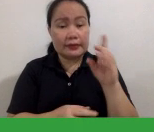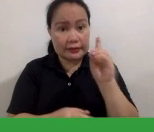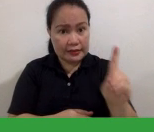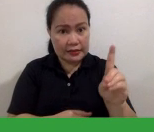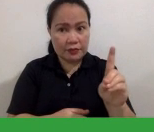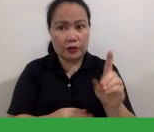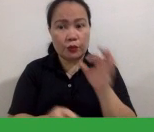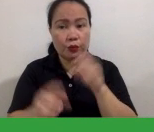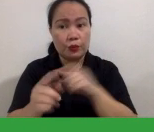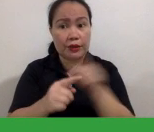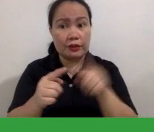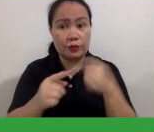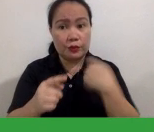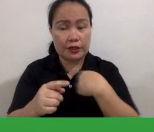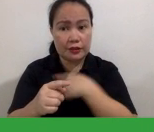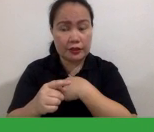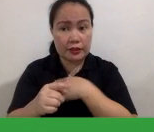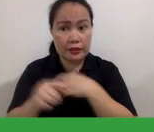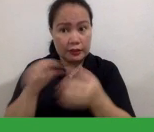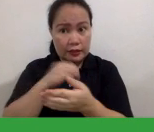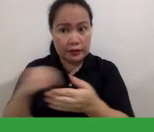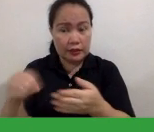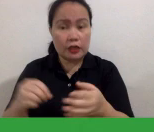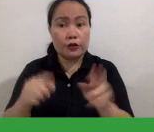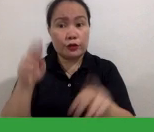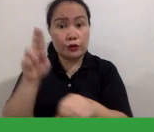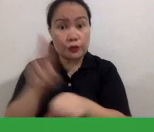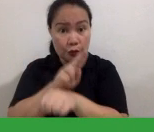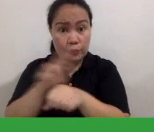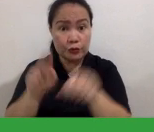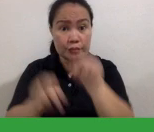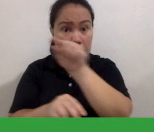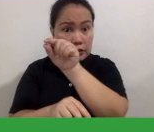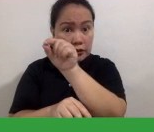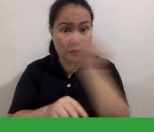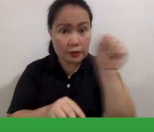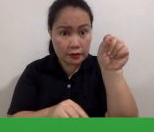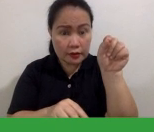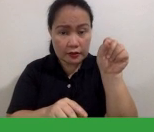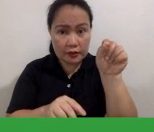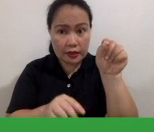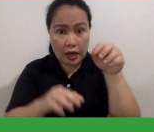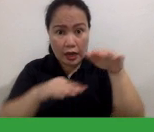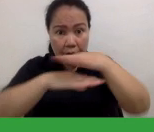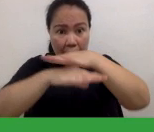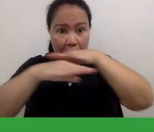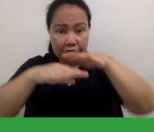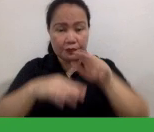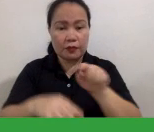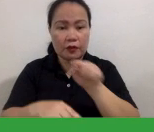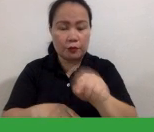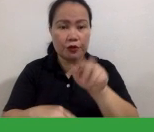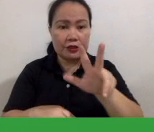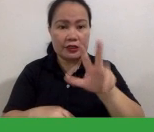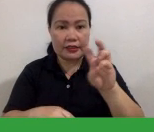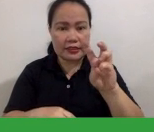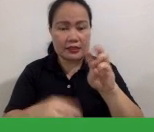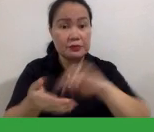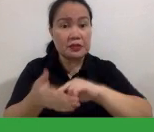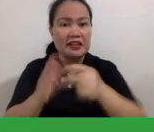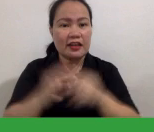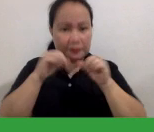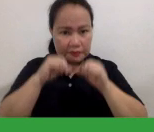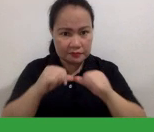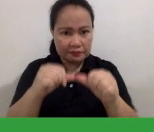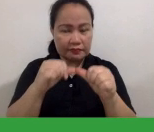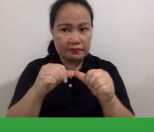0.363636 is a repeating decimal. And then, when we are writing repeating decimal, we can make use of the vinculum. So, para hindi